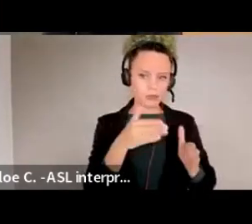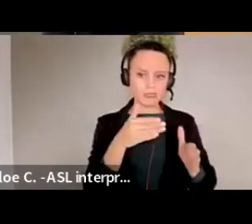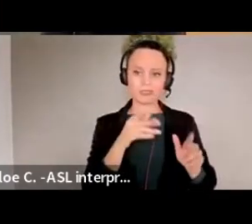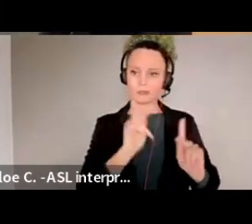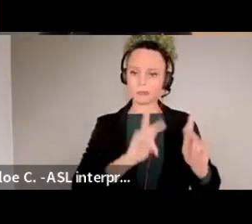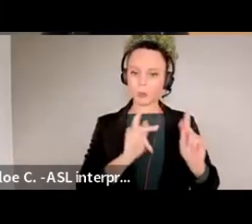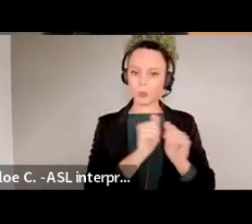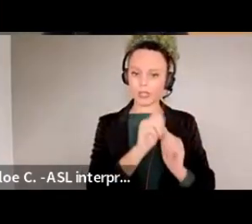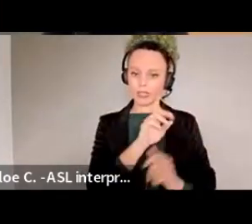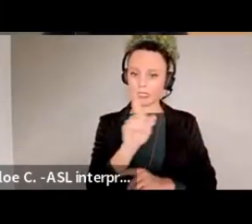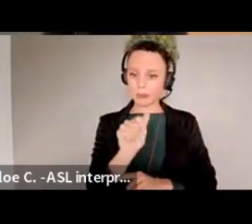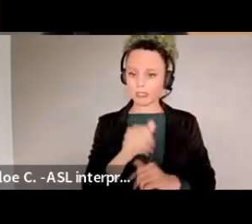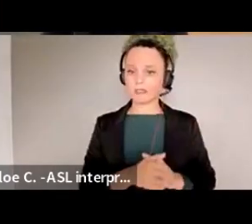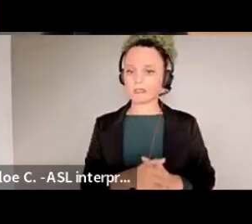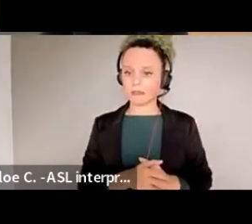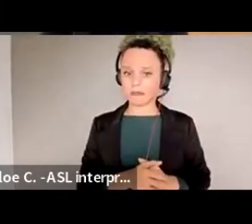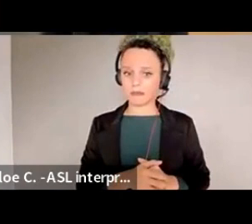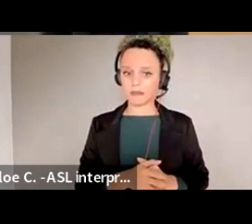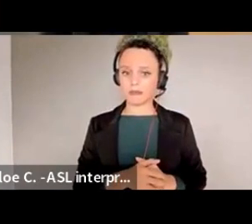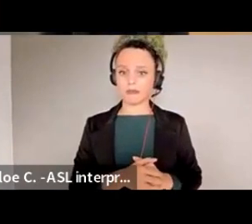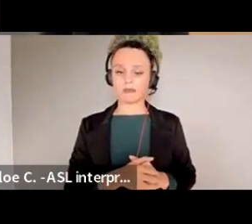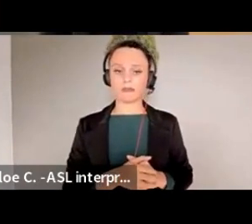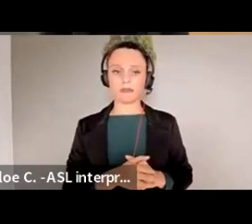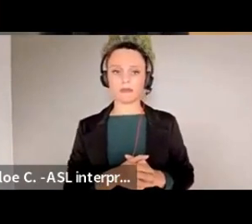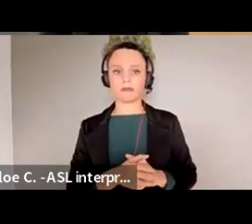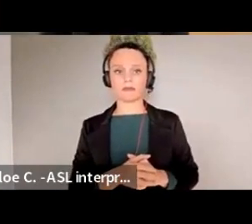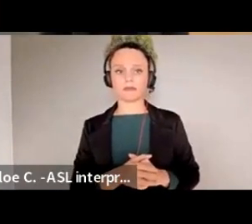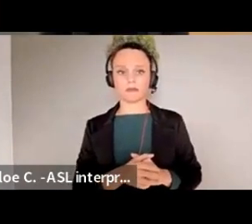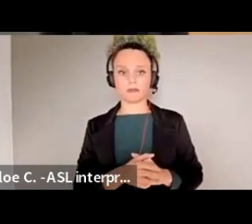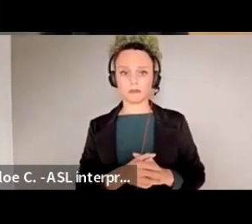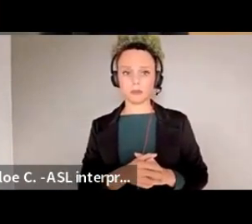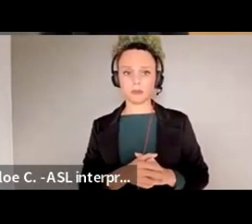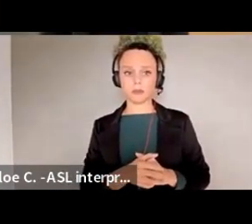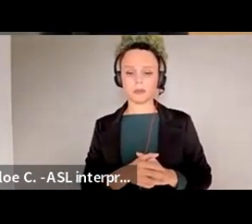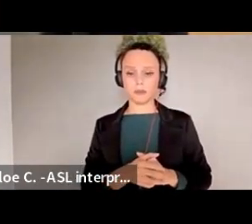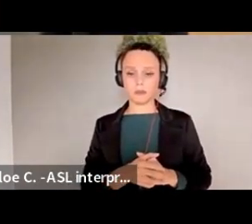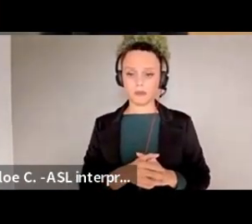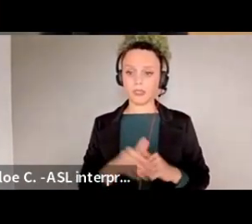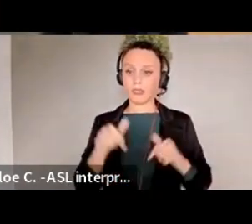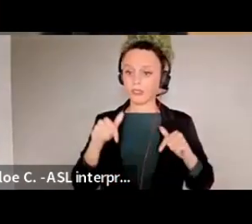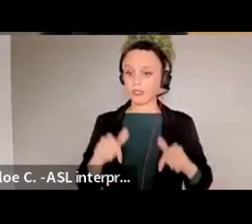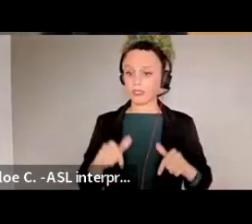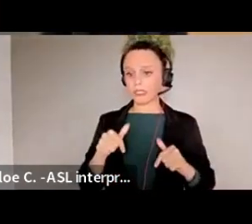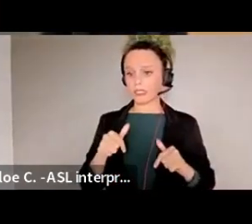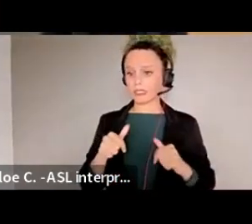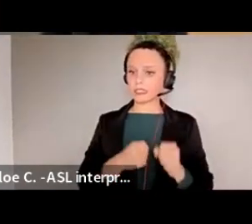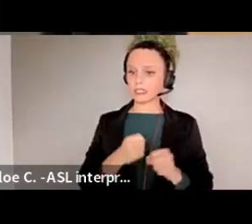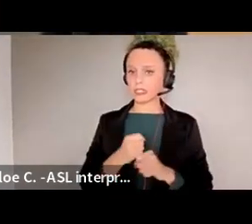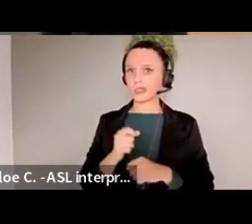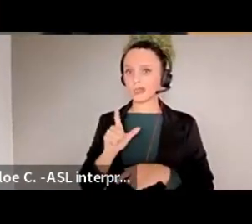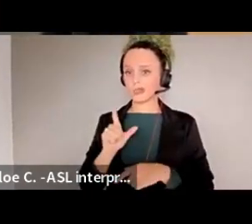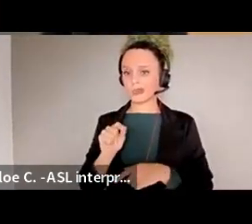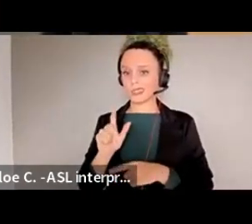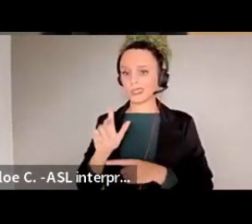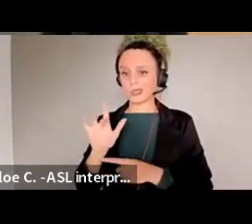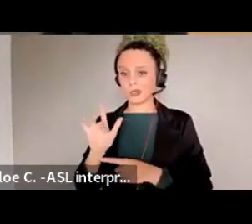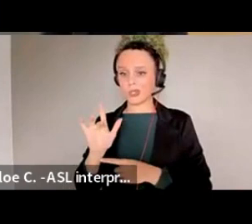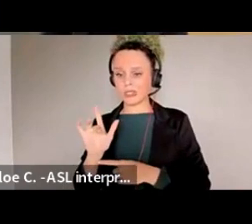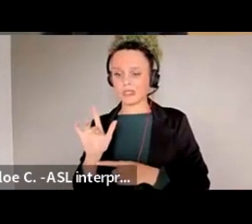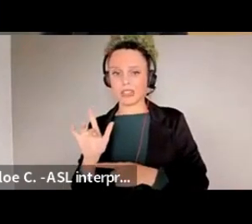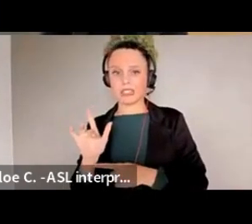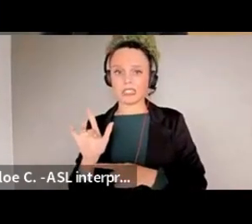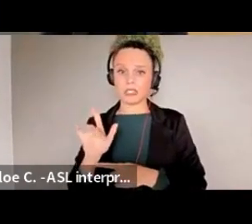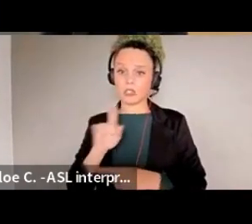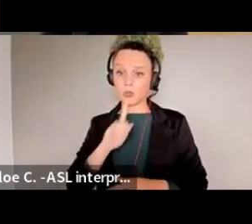focus, to let these folks know they need to focus on people with disabilities. I don't hold out a lot of hope